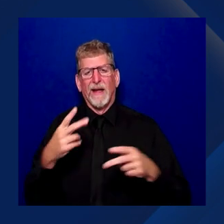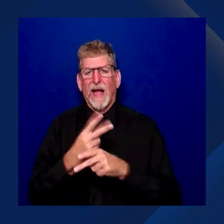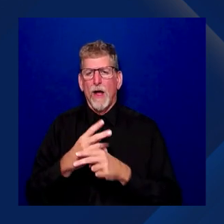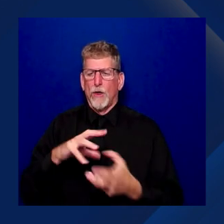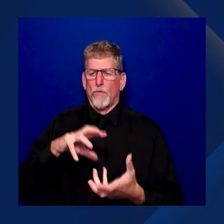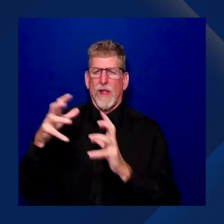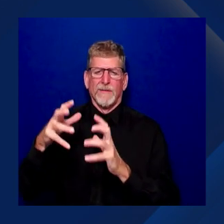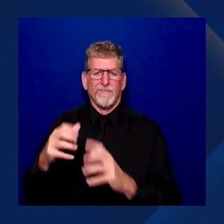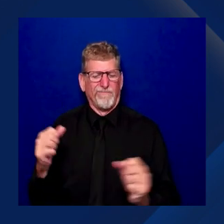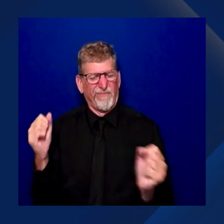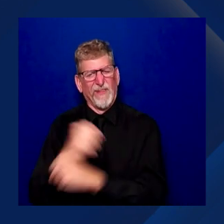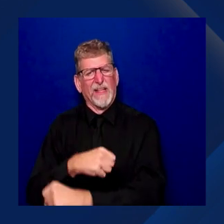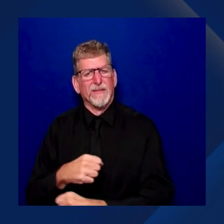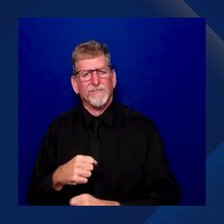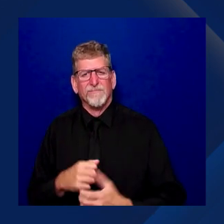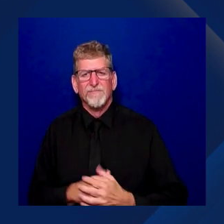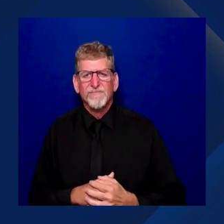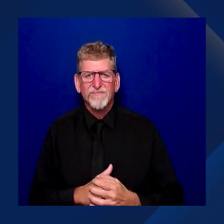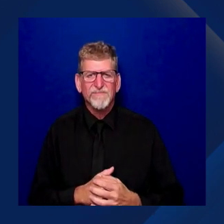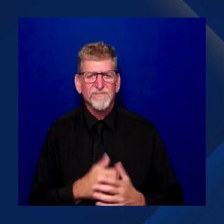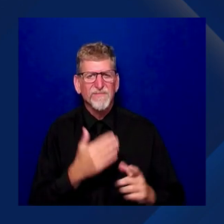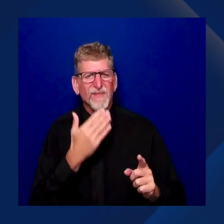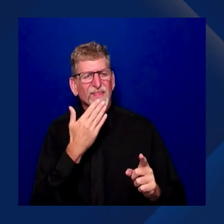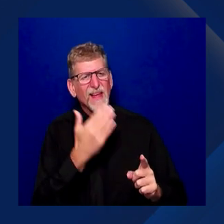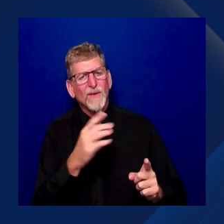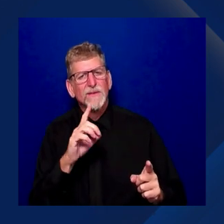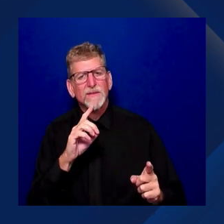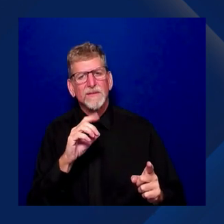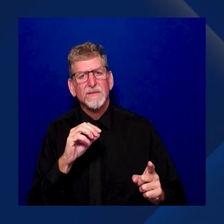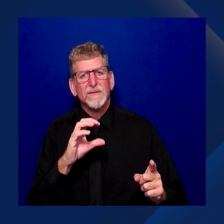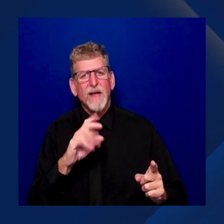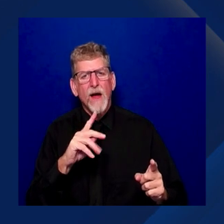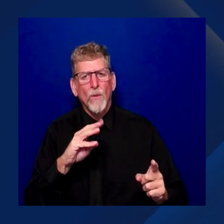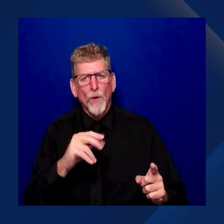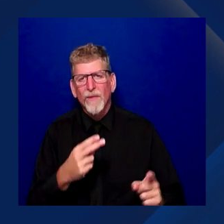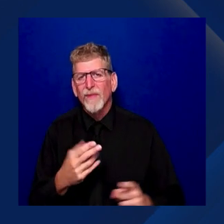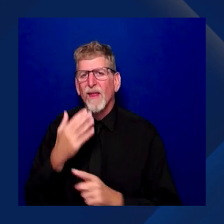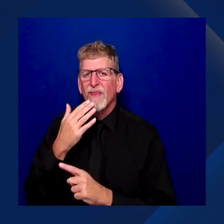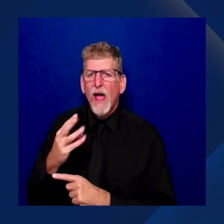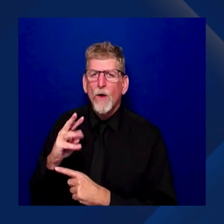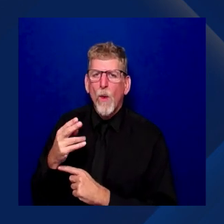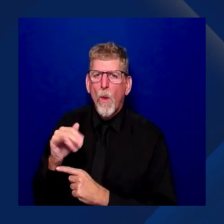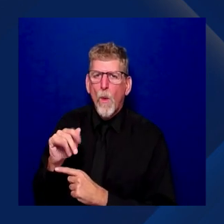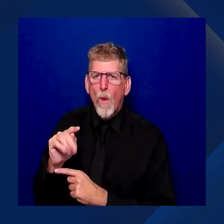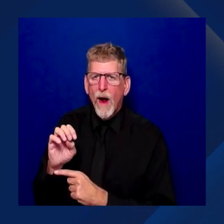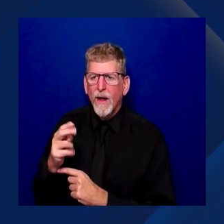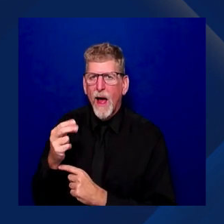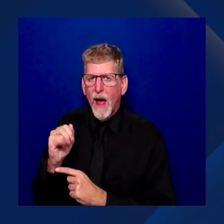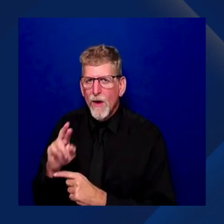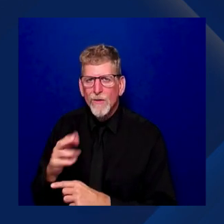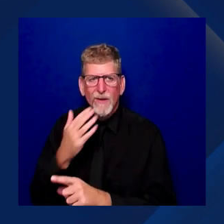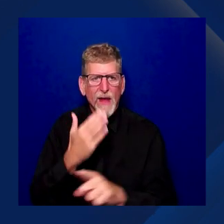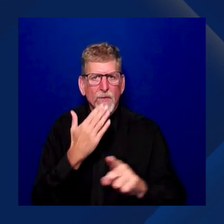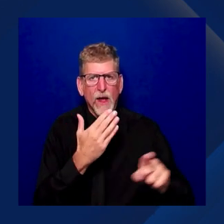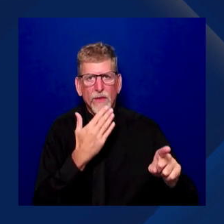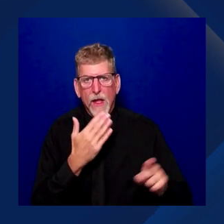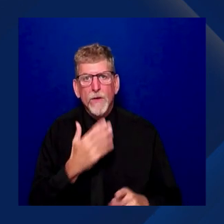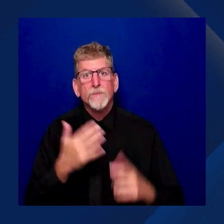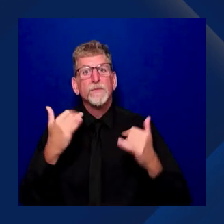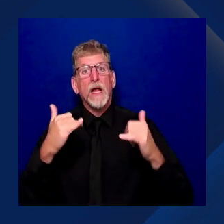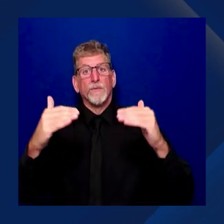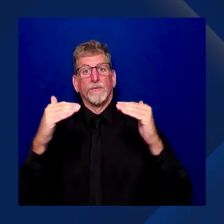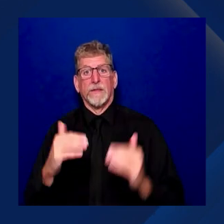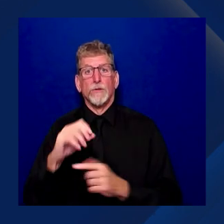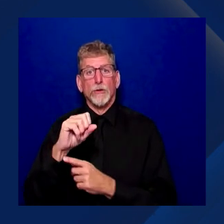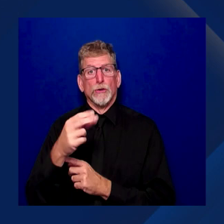to Shelley Lopez-Gray, who is a nurse who knows all about the good work nurses do every day, but also the secret good work that nurses do. And